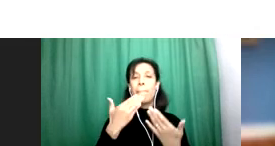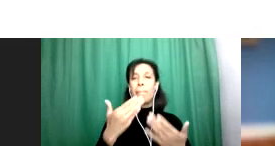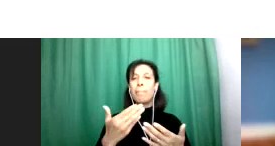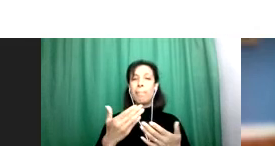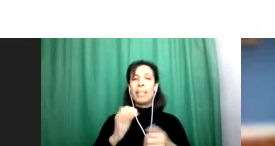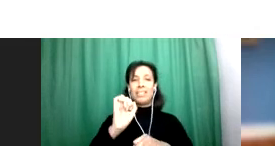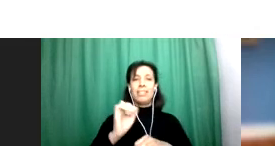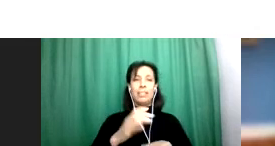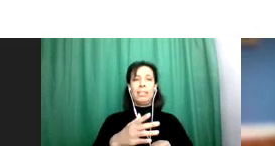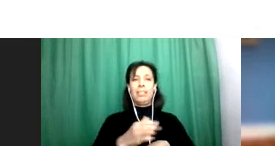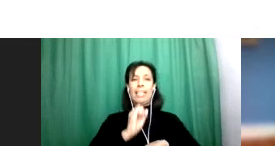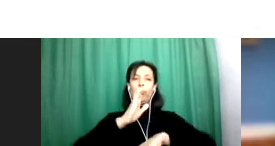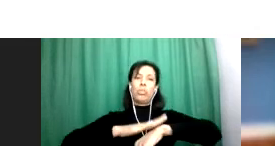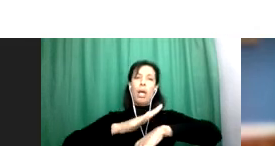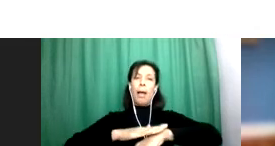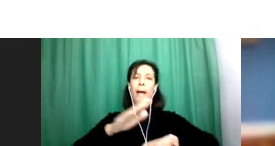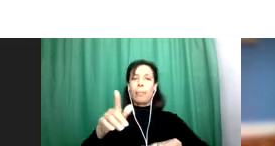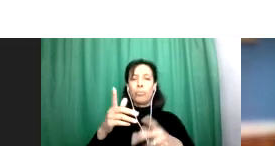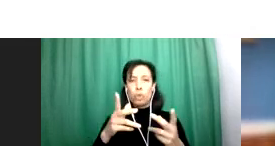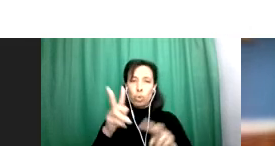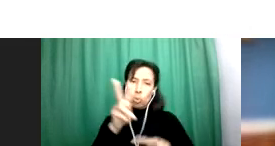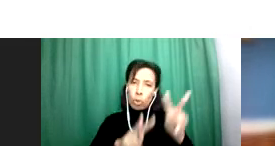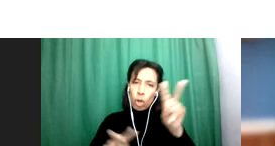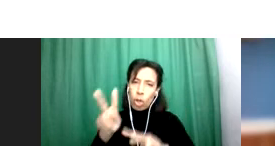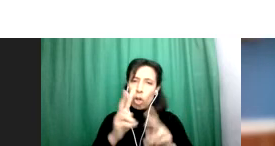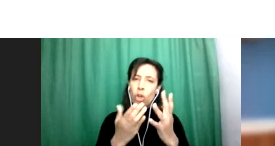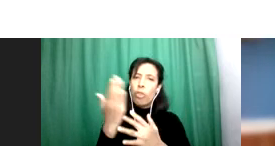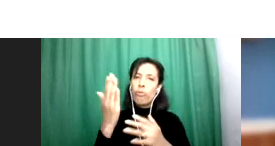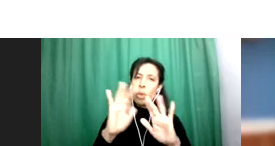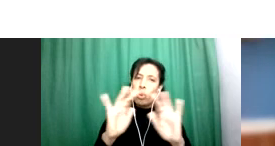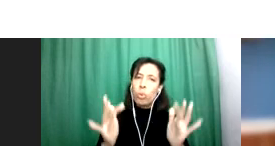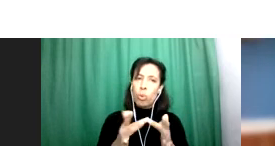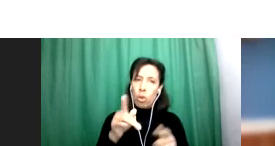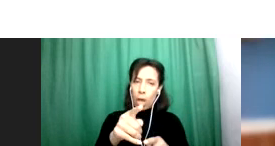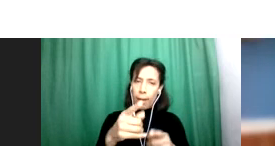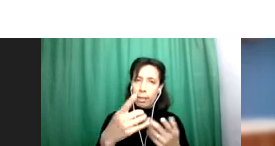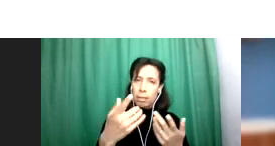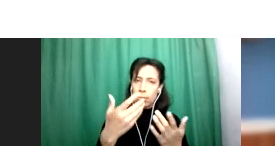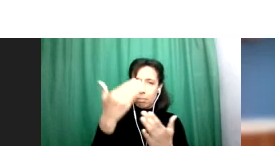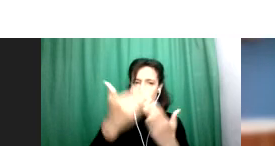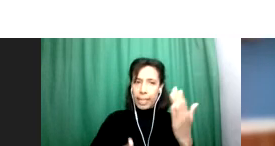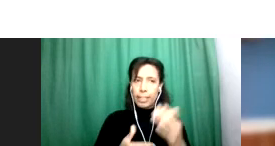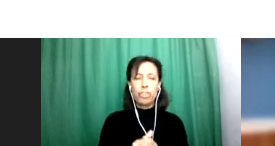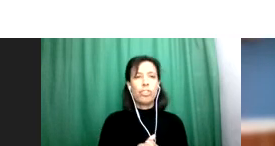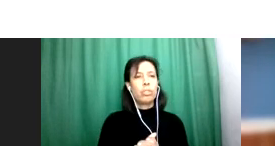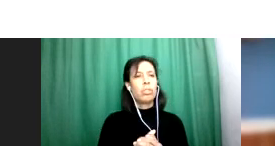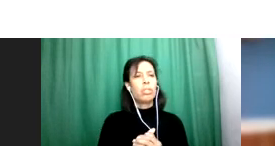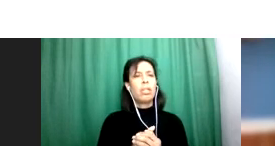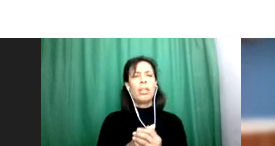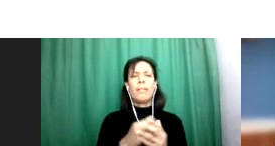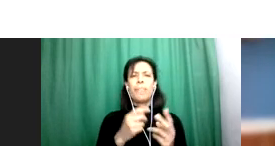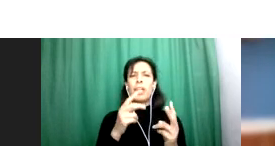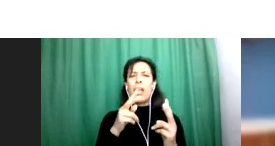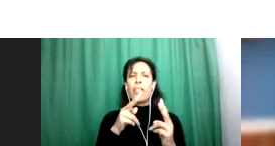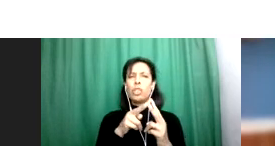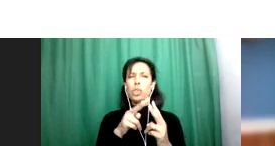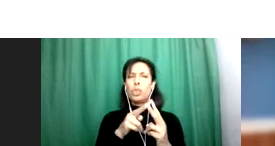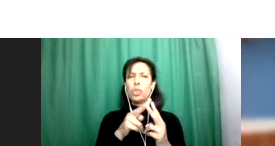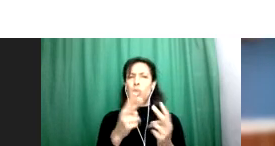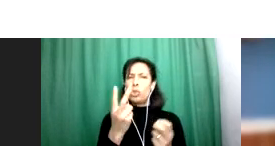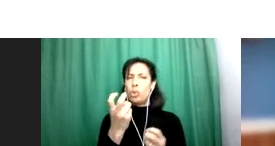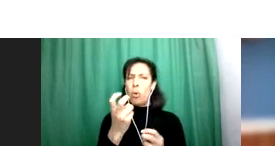assessment website. The other two activities I referred to, so we